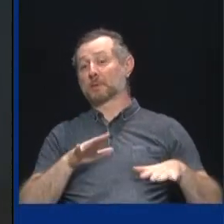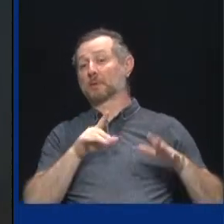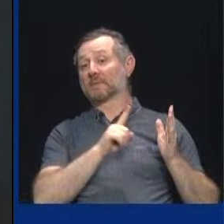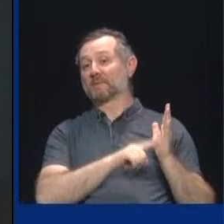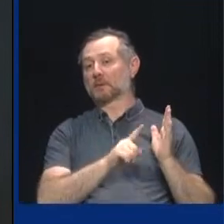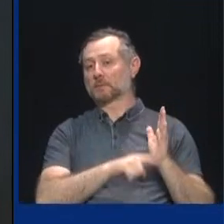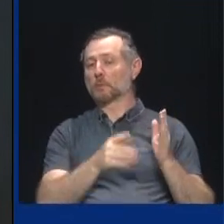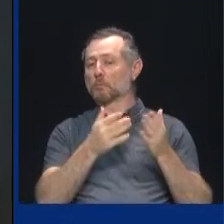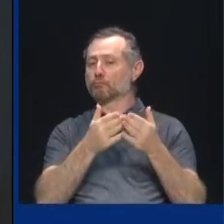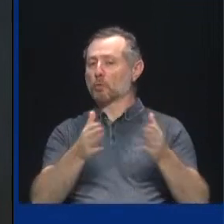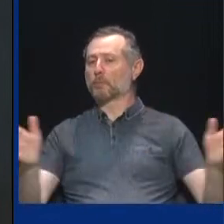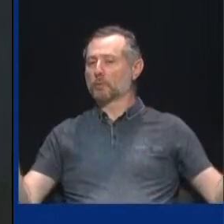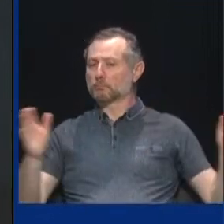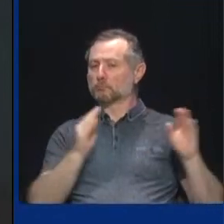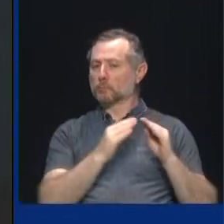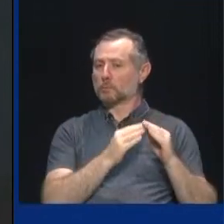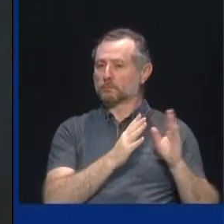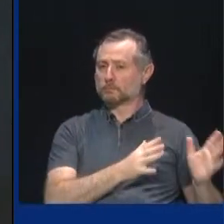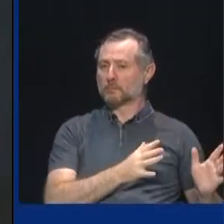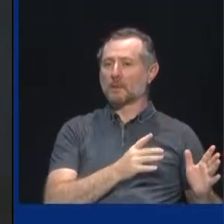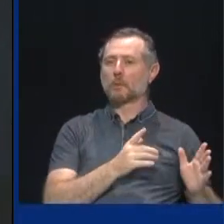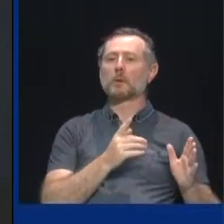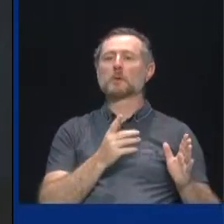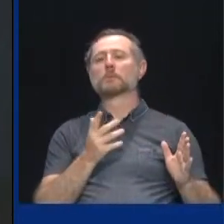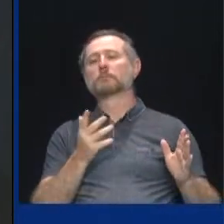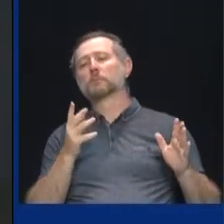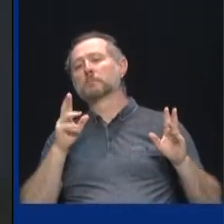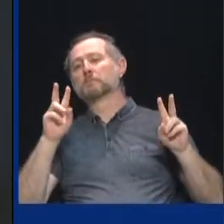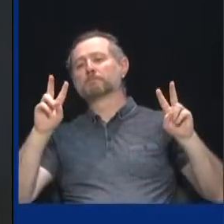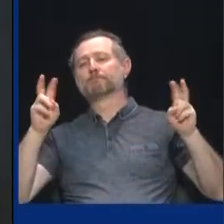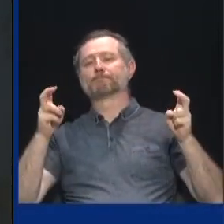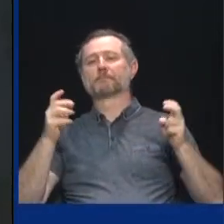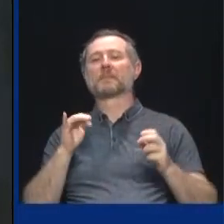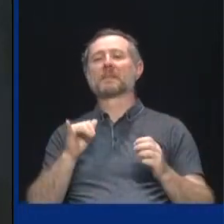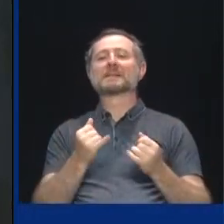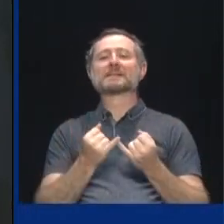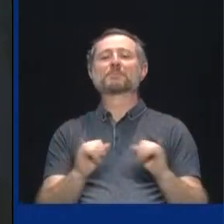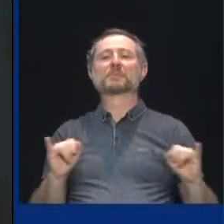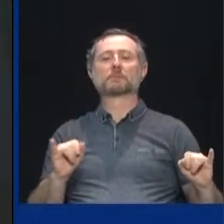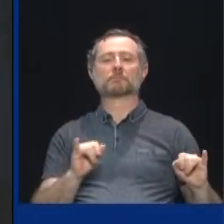and has a broader mandate and is independent.